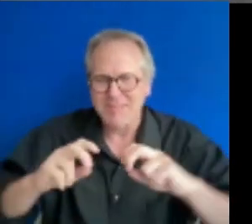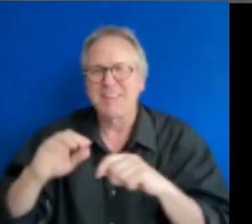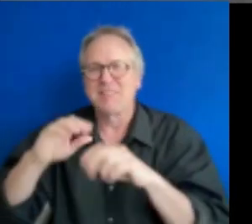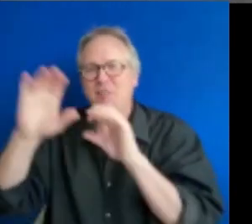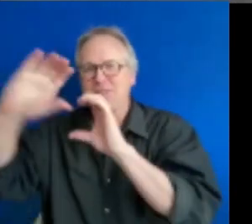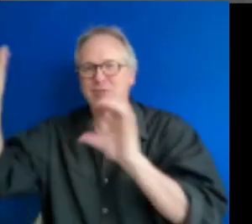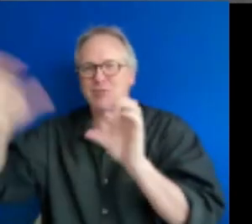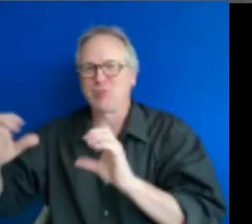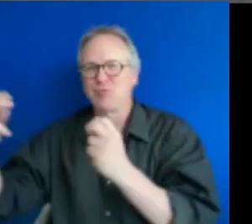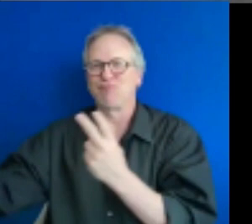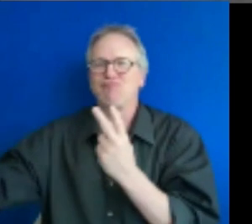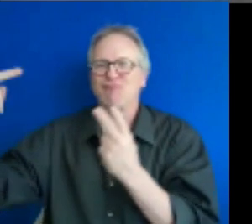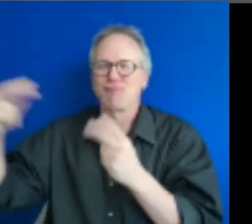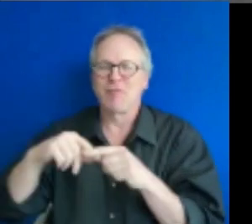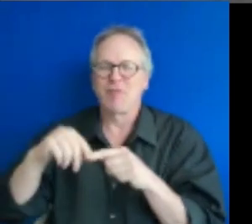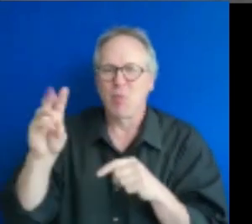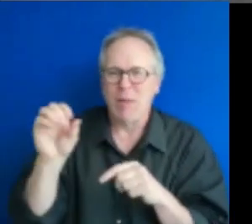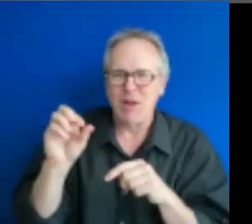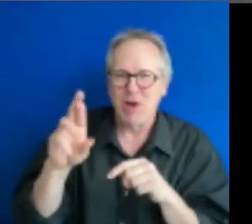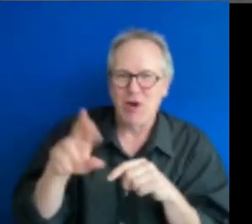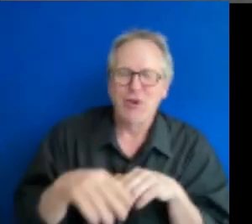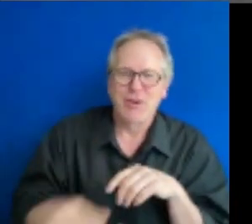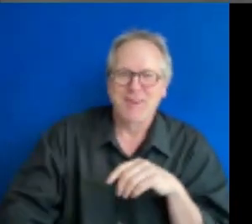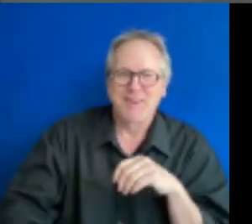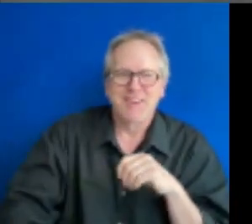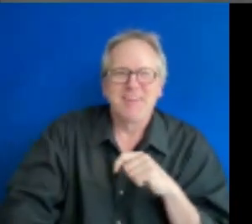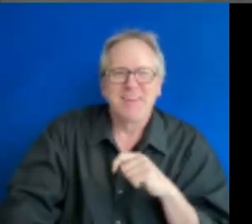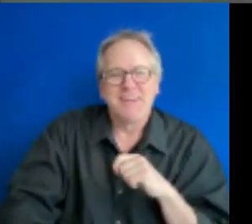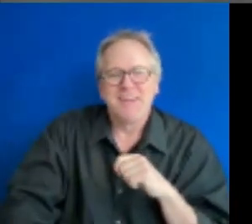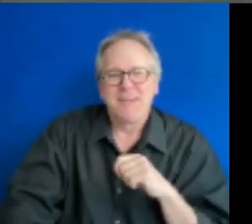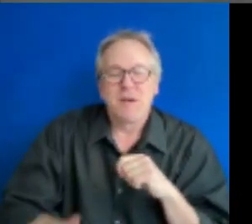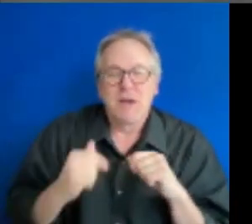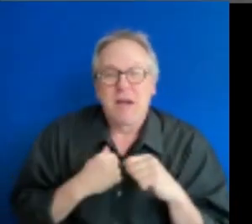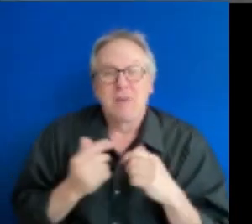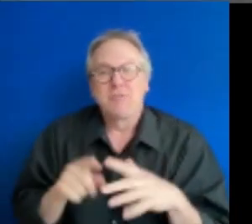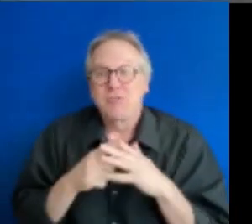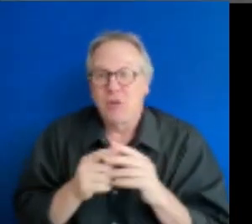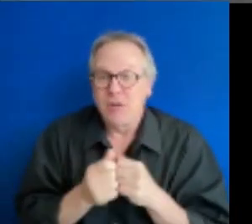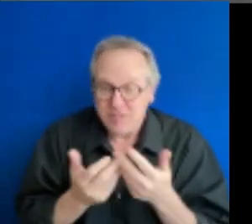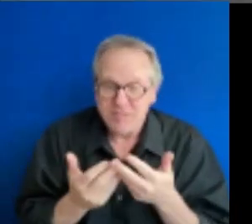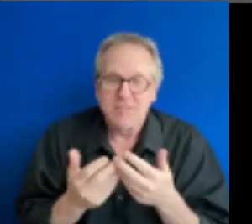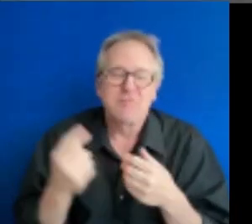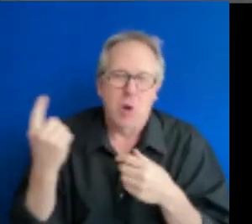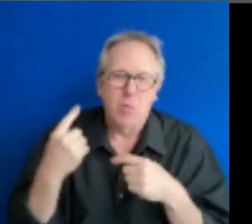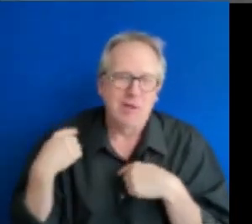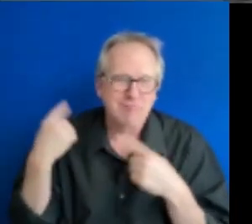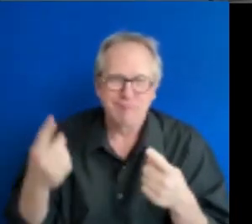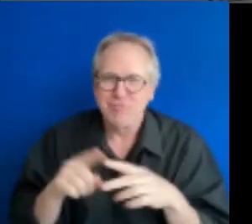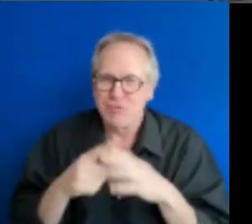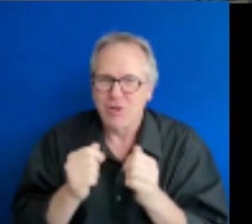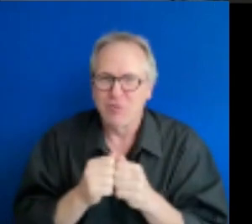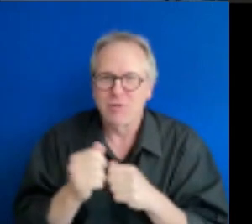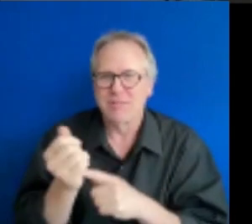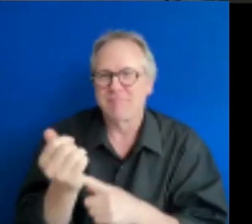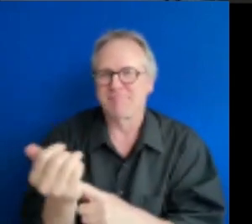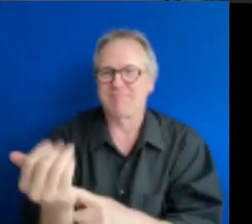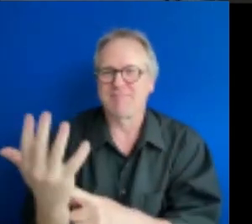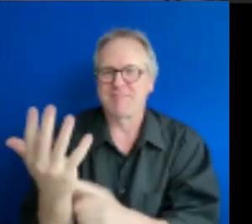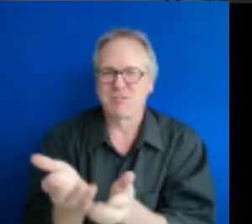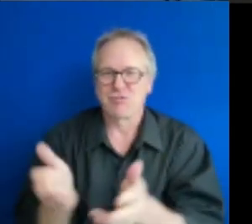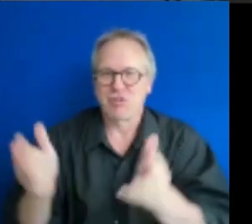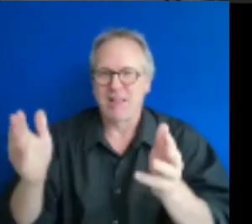today for our webinar. I would like to start, as we always do, with the lighting of our